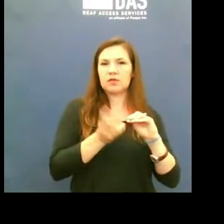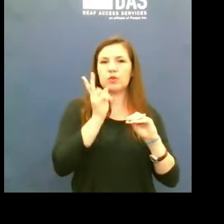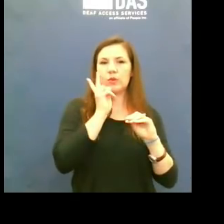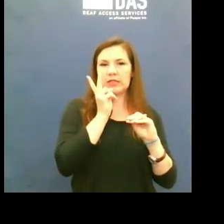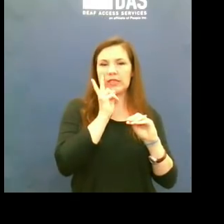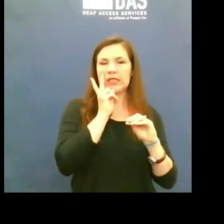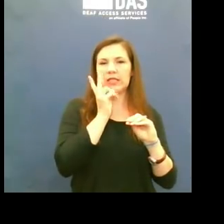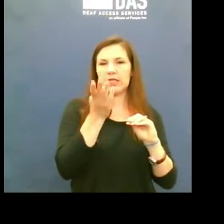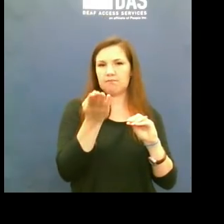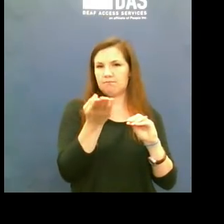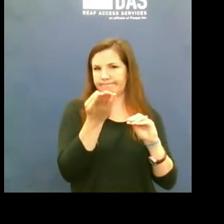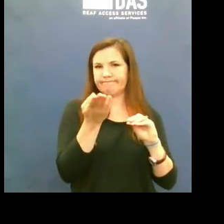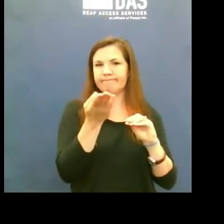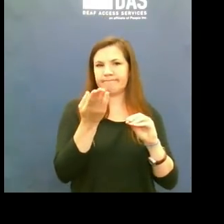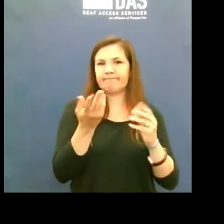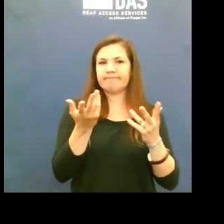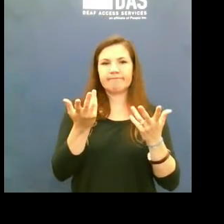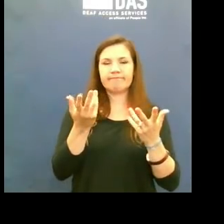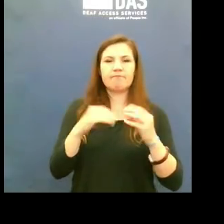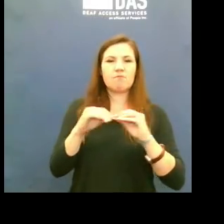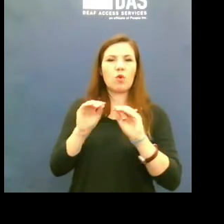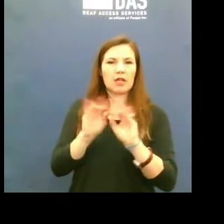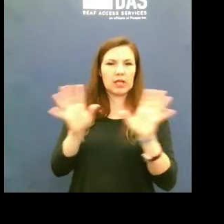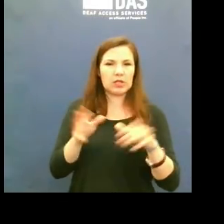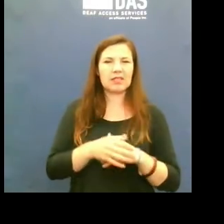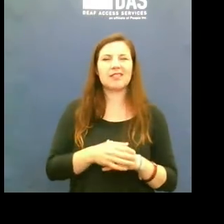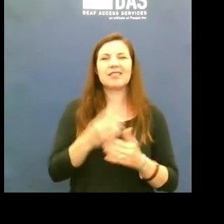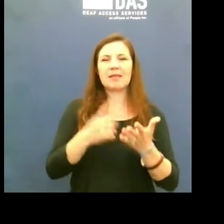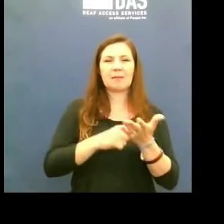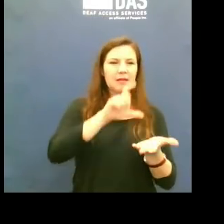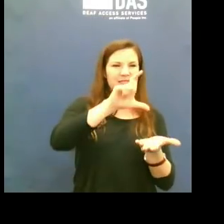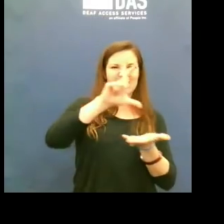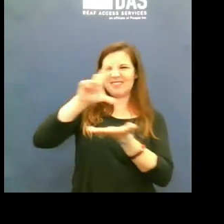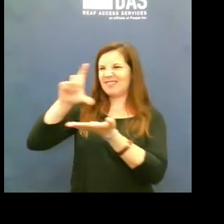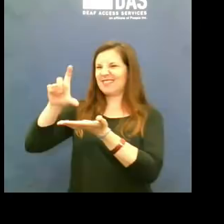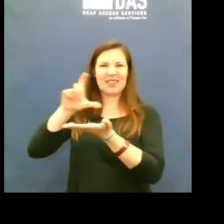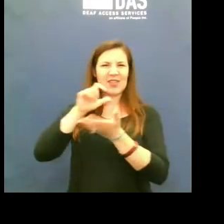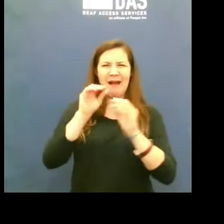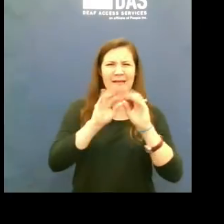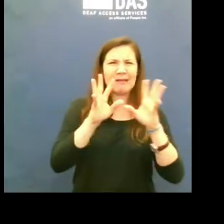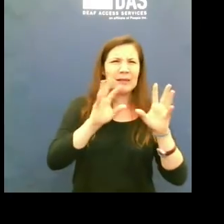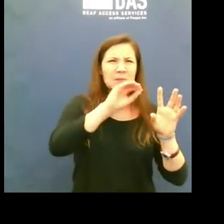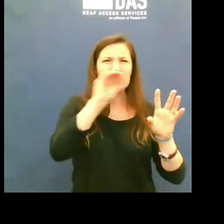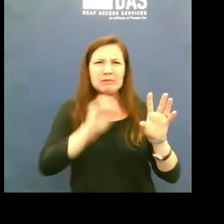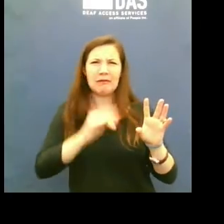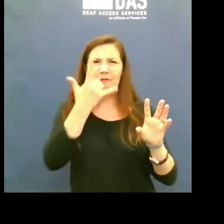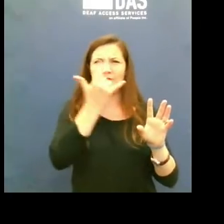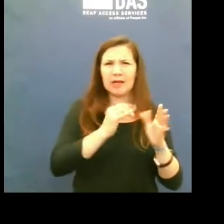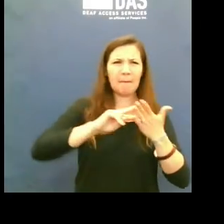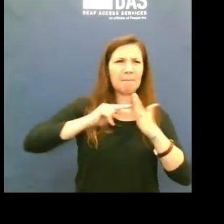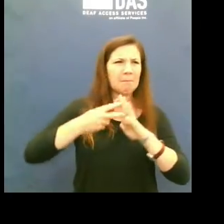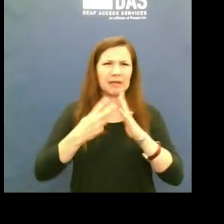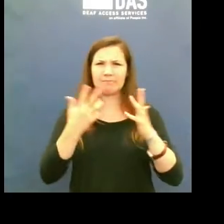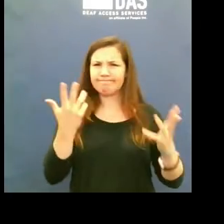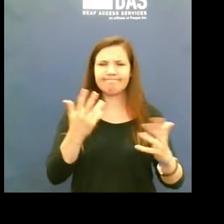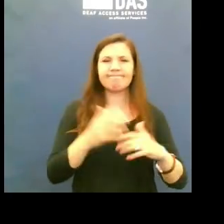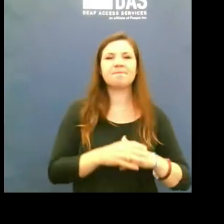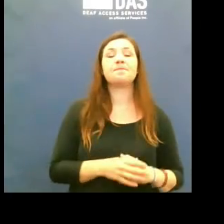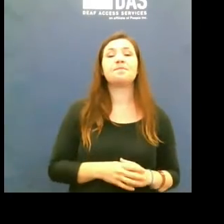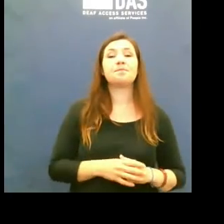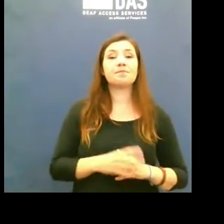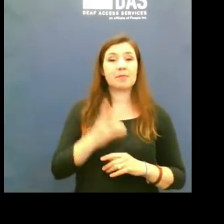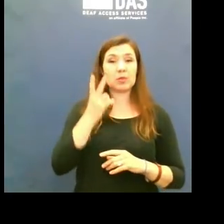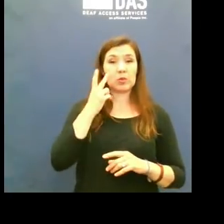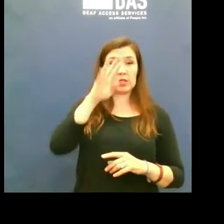see it more clearly. Sometimes the bar charts aren't as clear with regards to percentages and what it really means. But as you can see